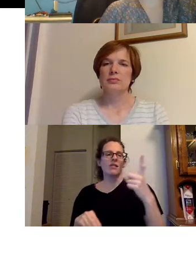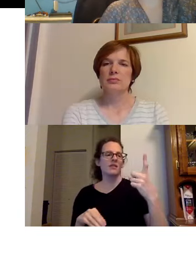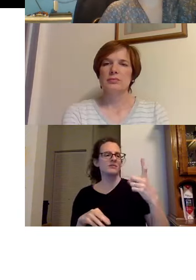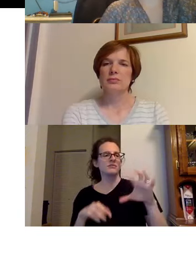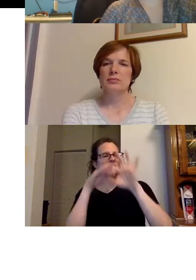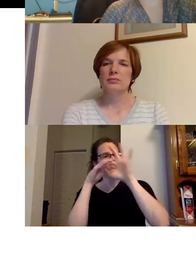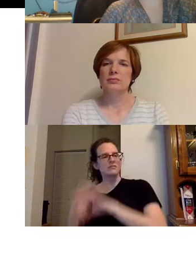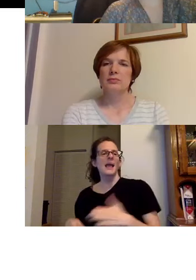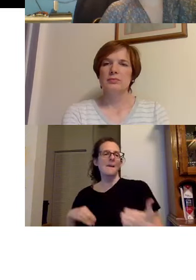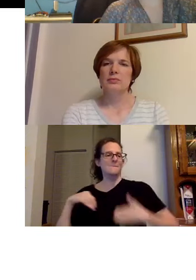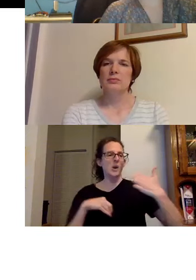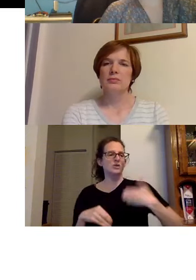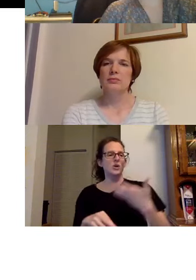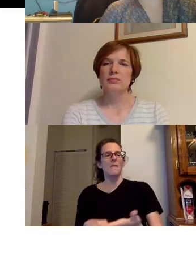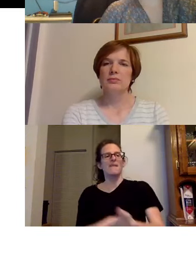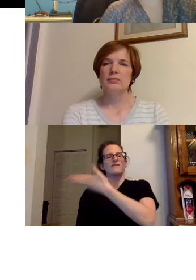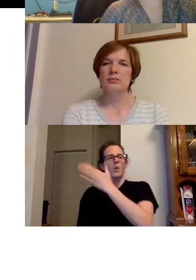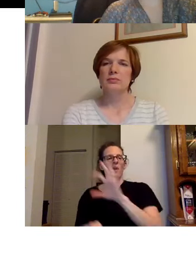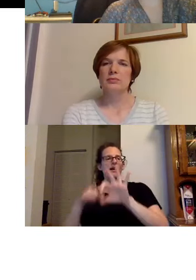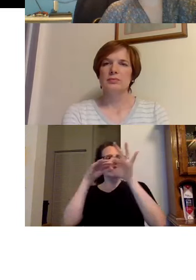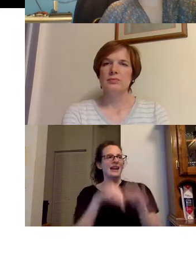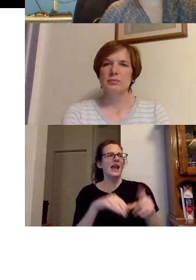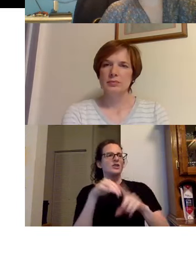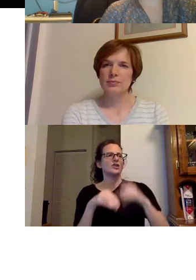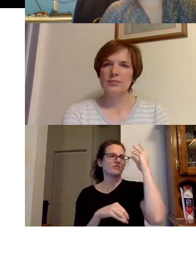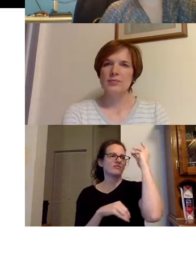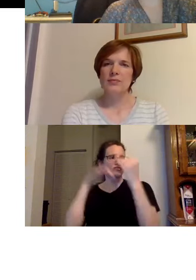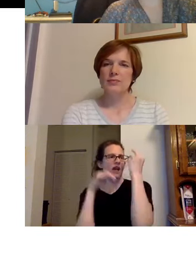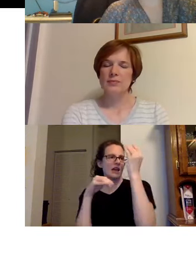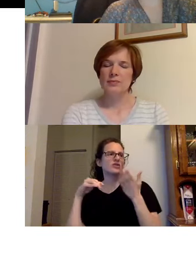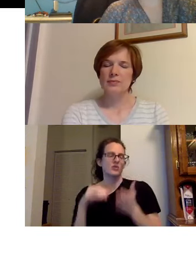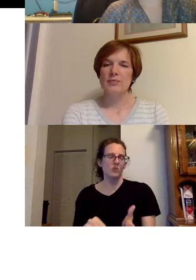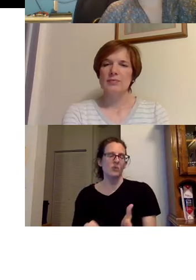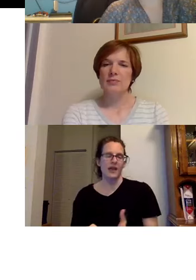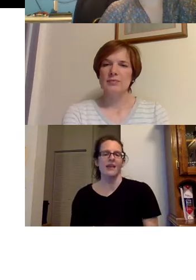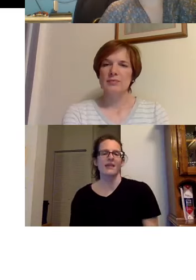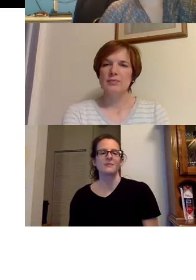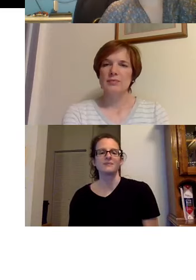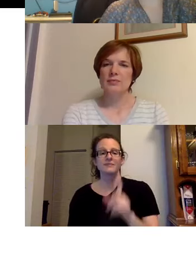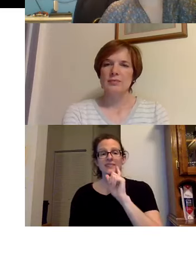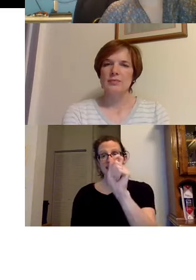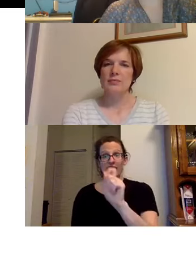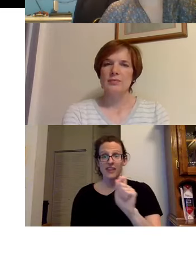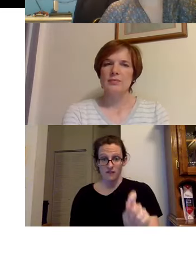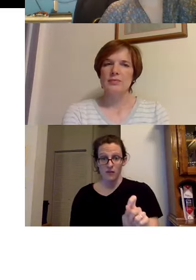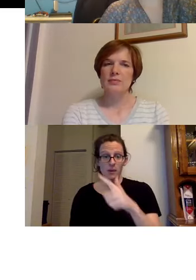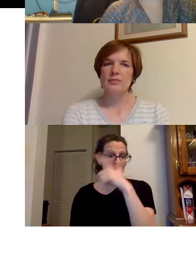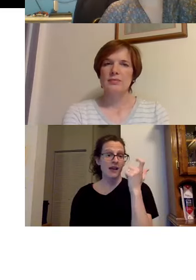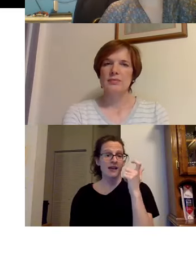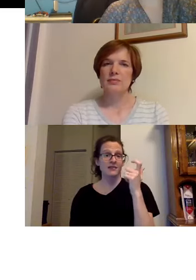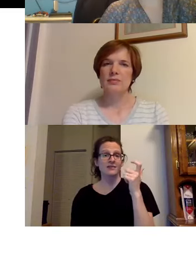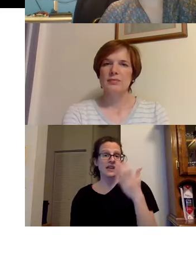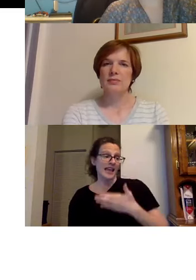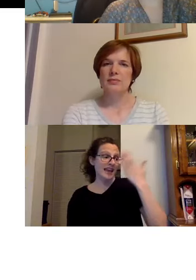emotional before we can be rational or thinking about it. Therefore, because inhaled